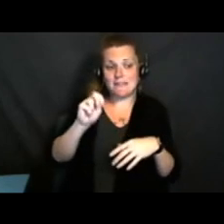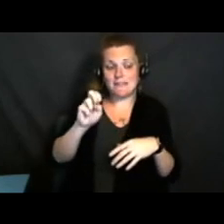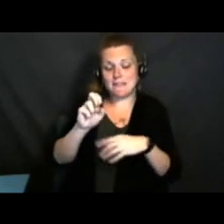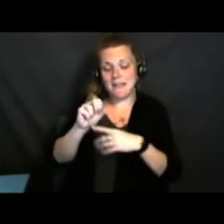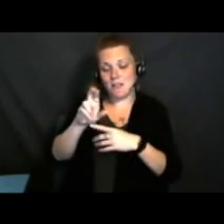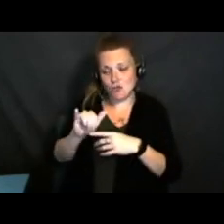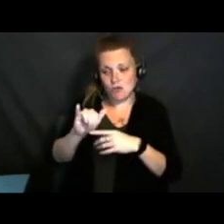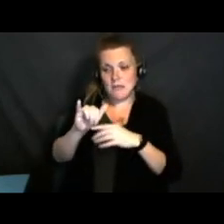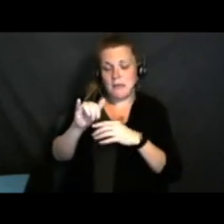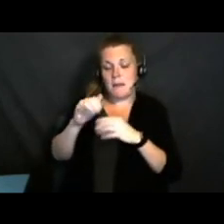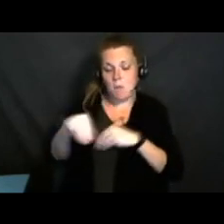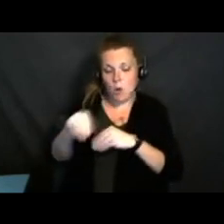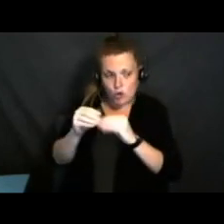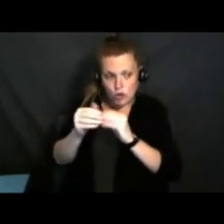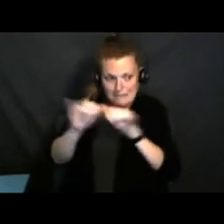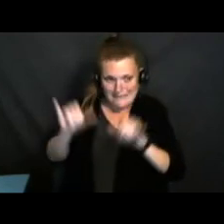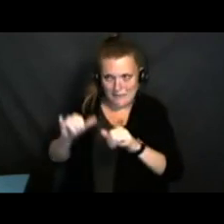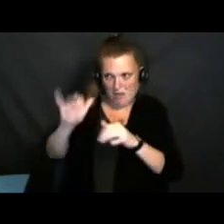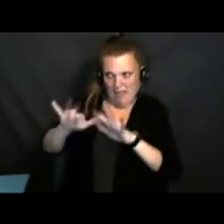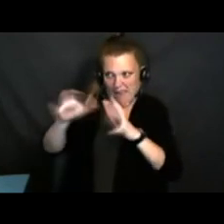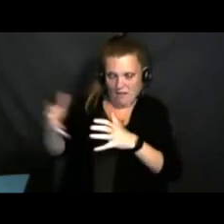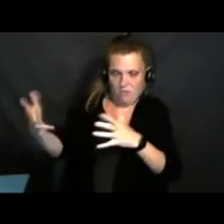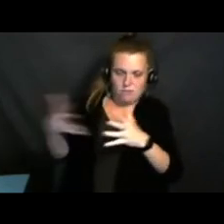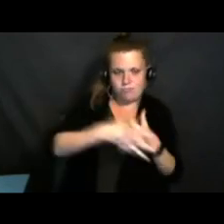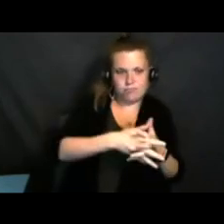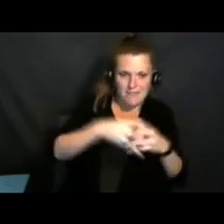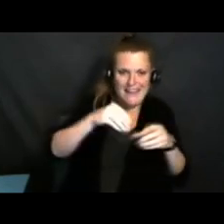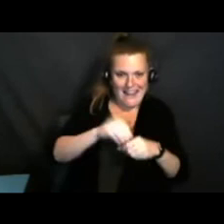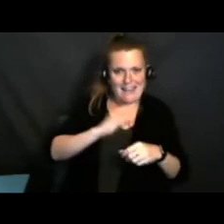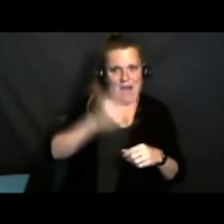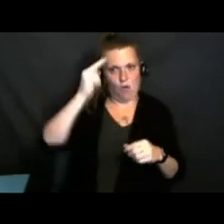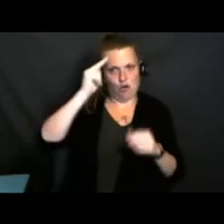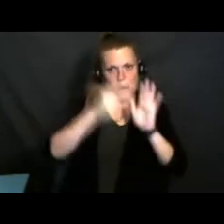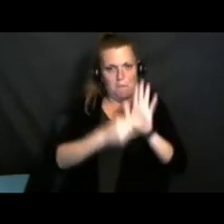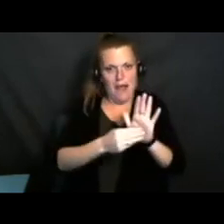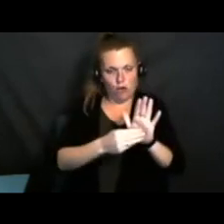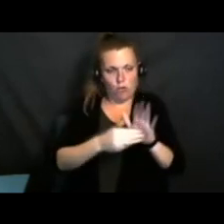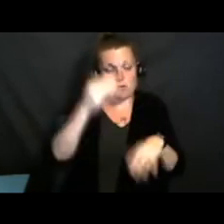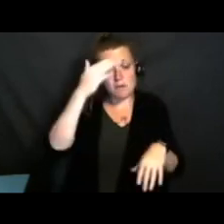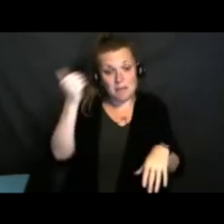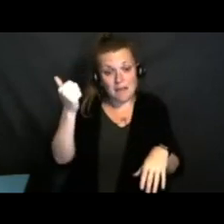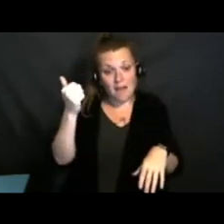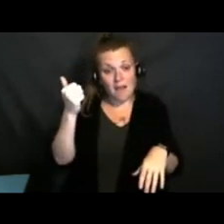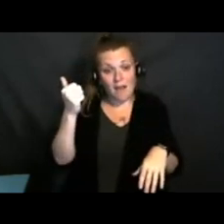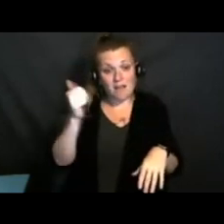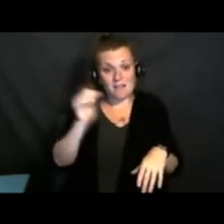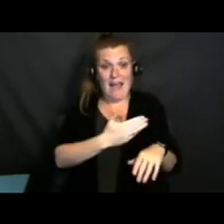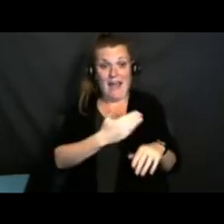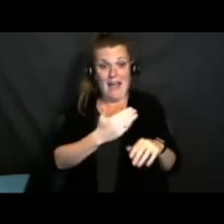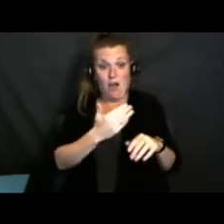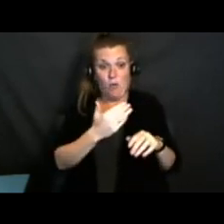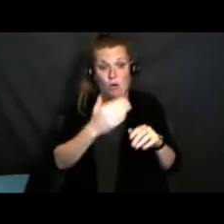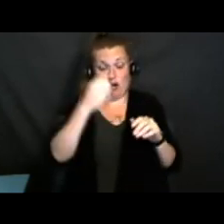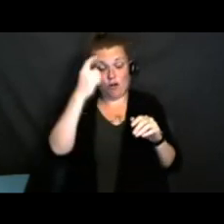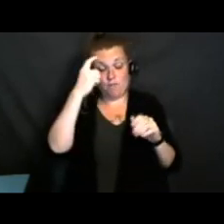have, maybe should be considered because our models are very cognitivist, and it